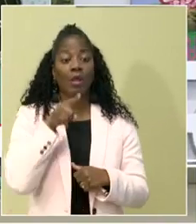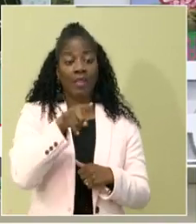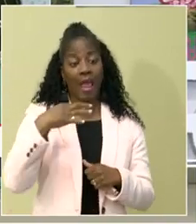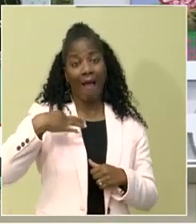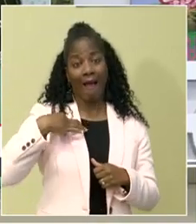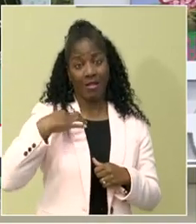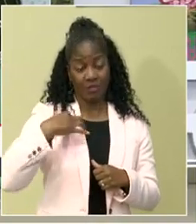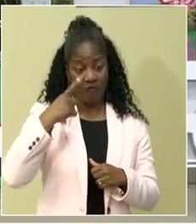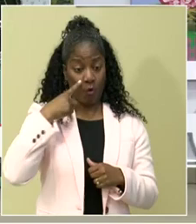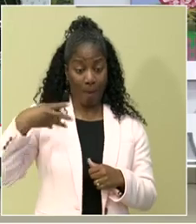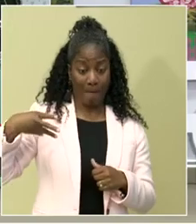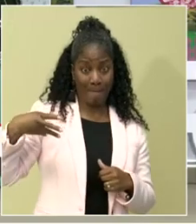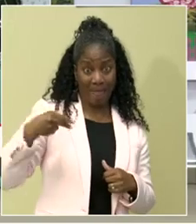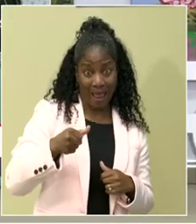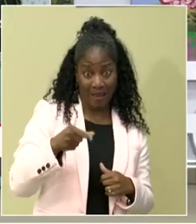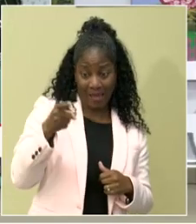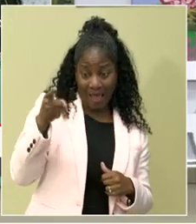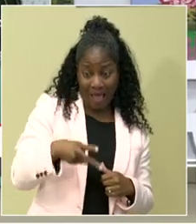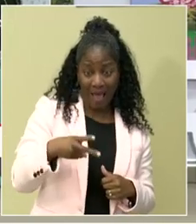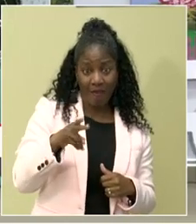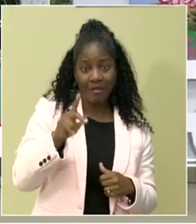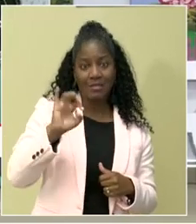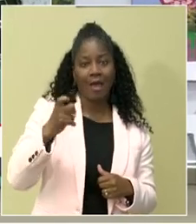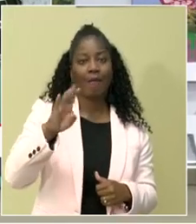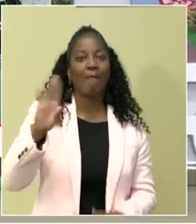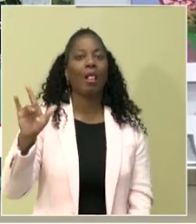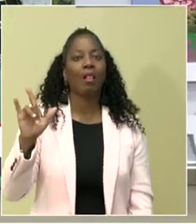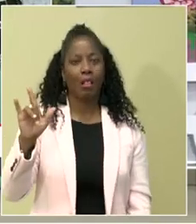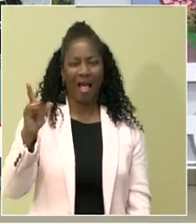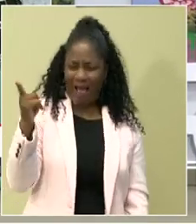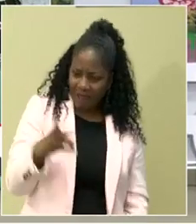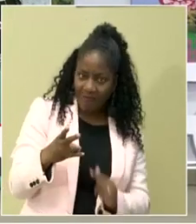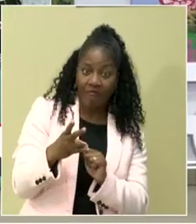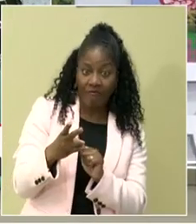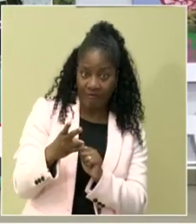for paying half of their tax bill.